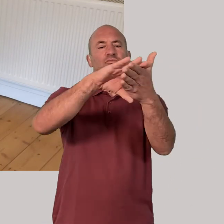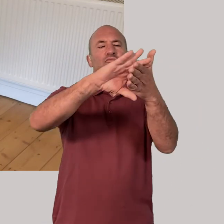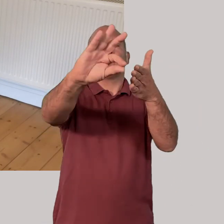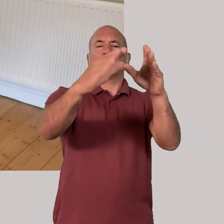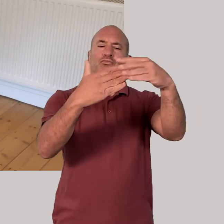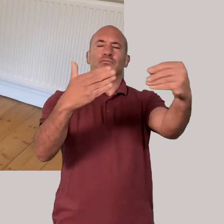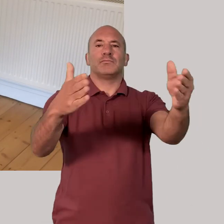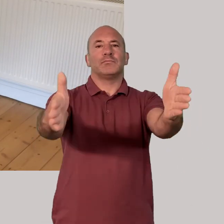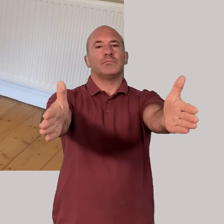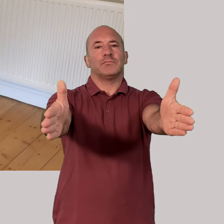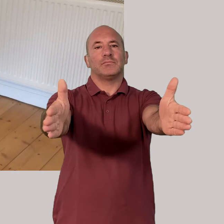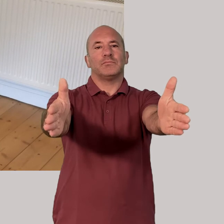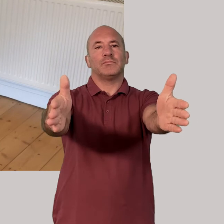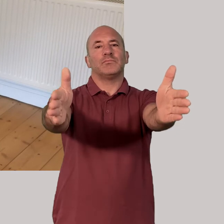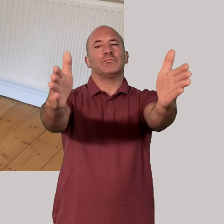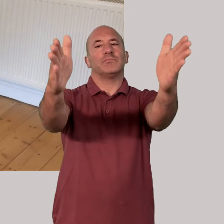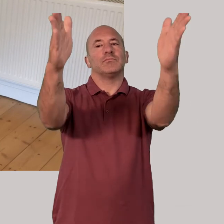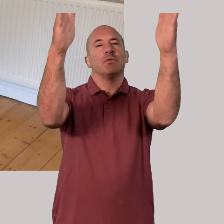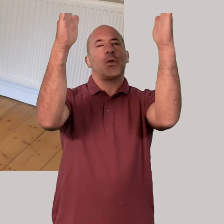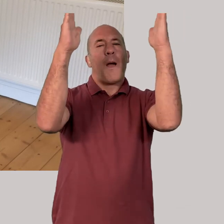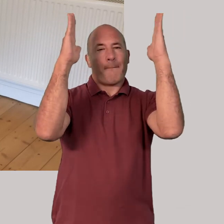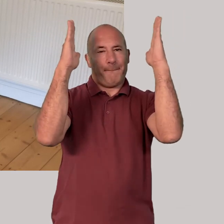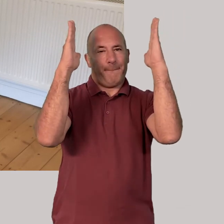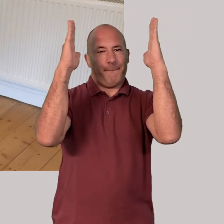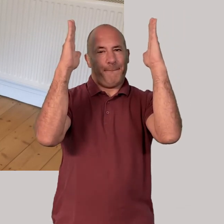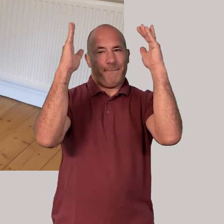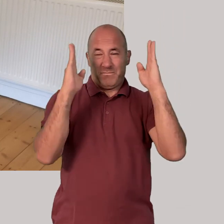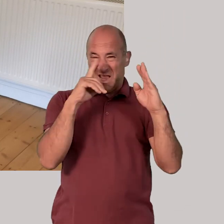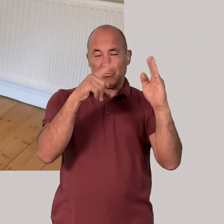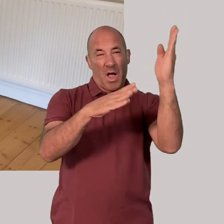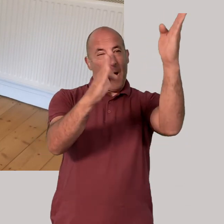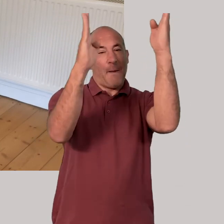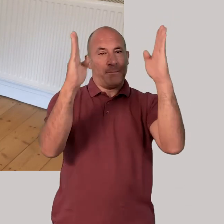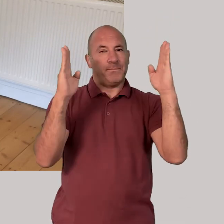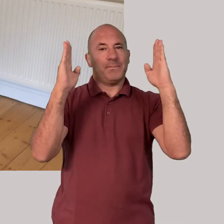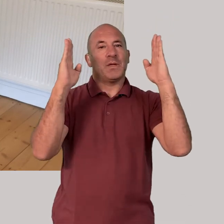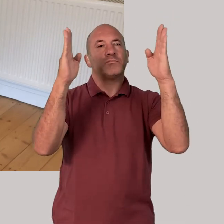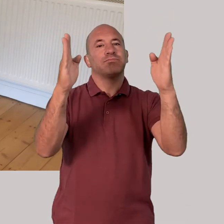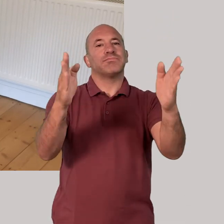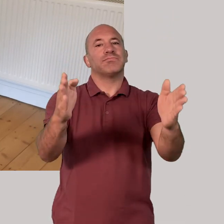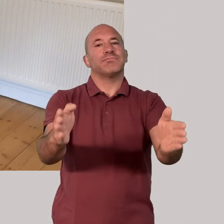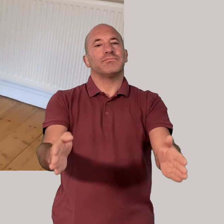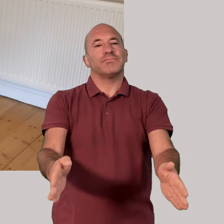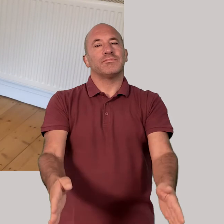are long, but your hands are soft. And then all the way down again.